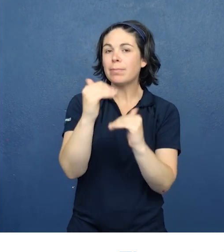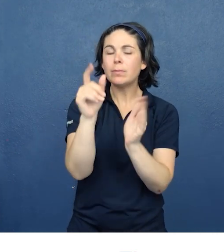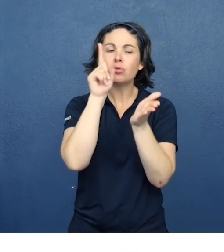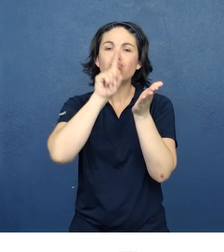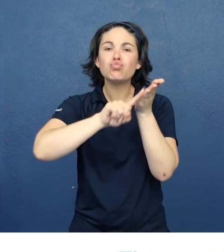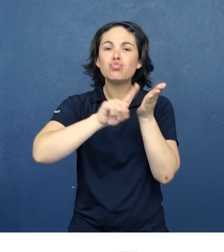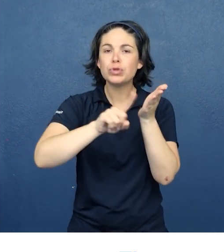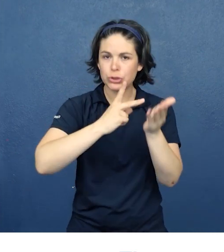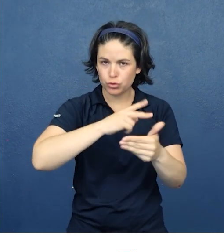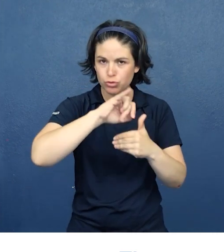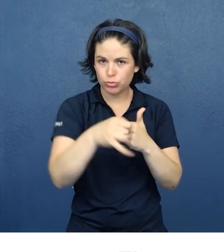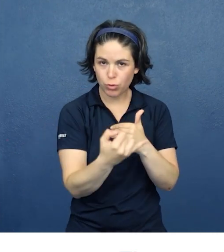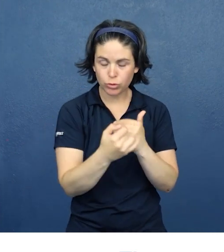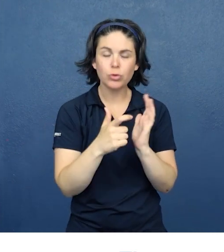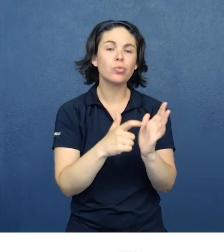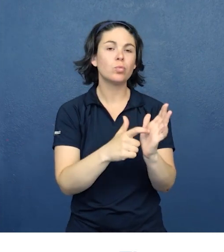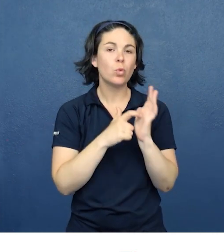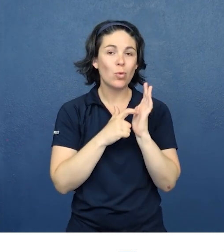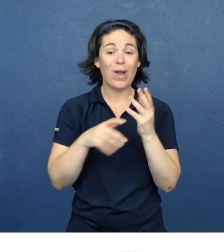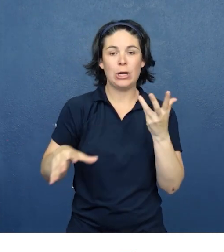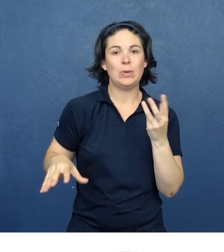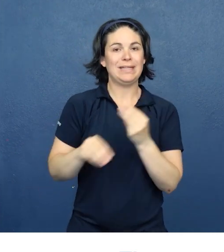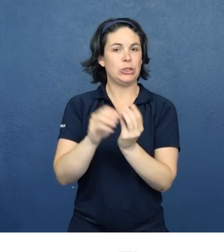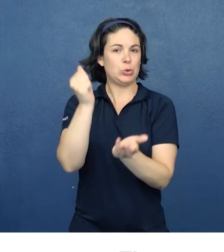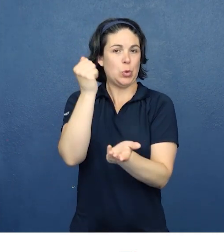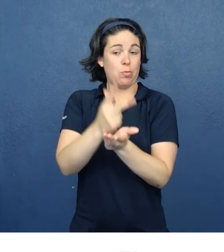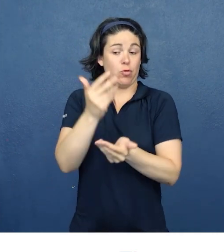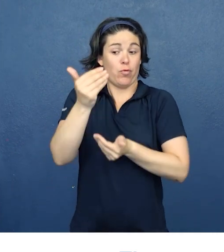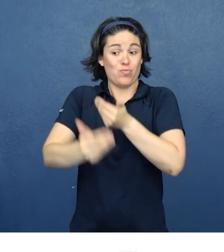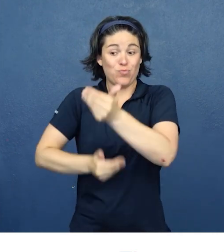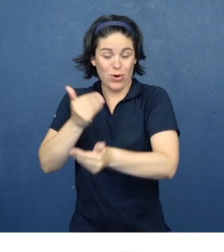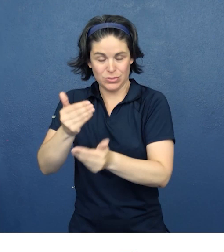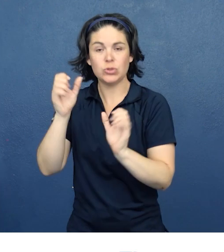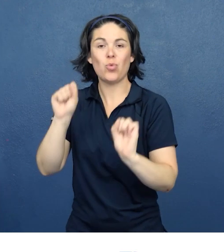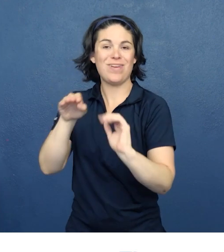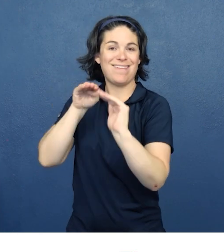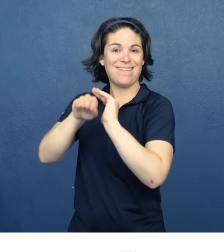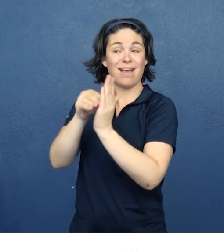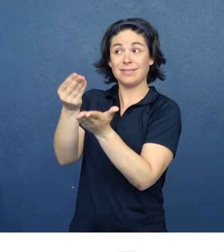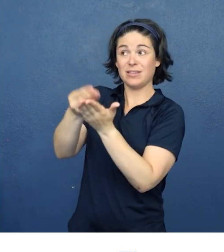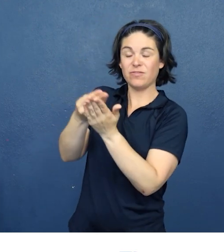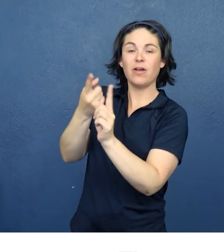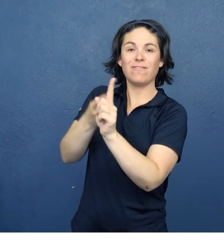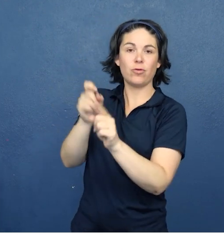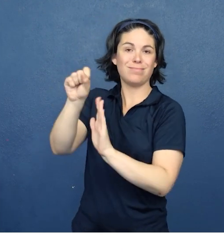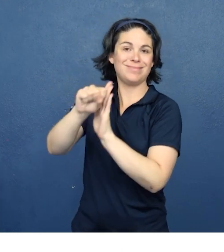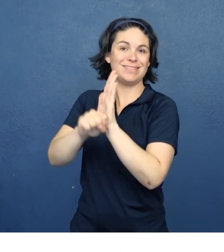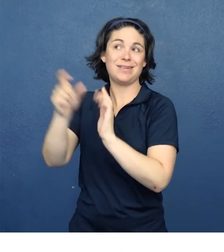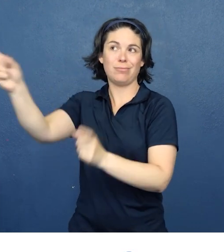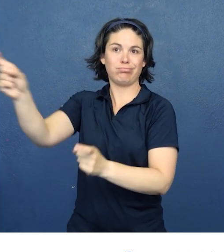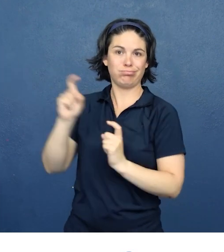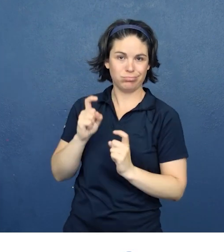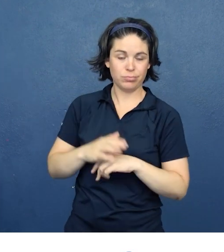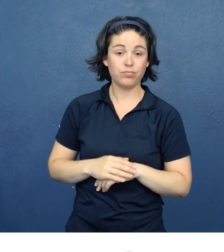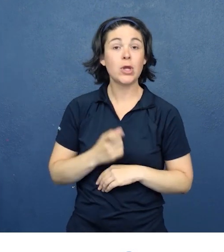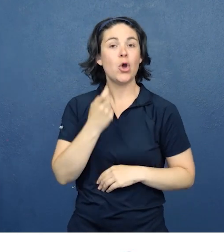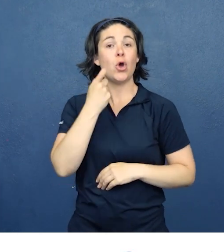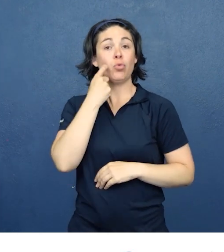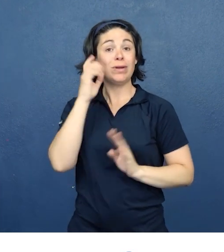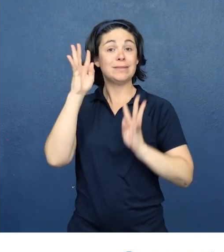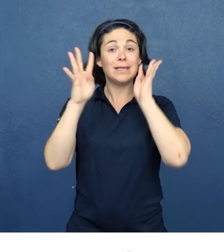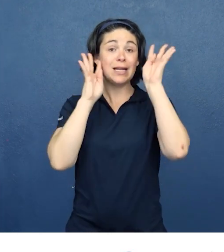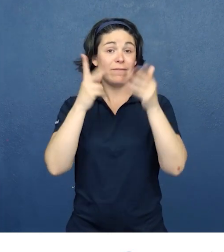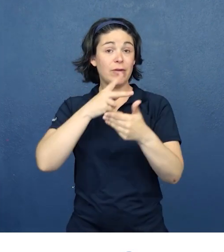research projects that require an additional approval process to access funds from the state. Our most recent